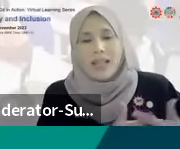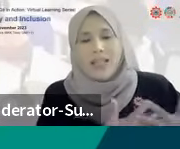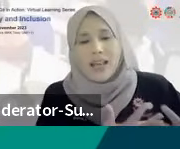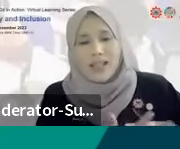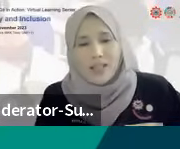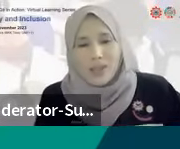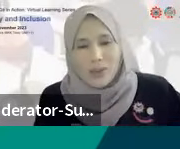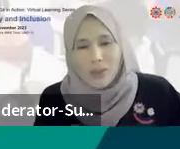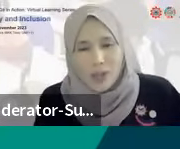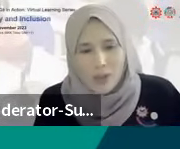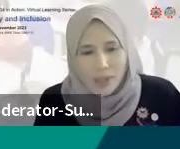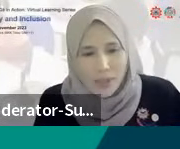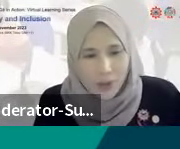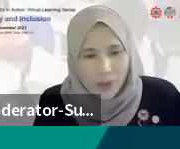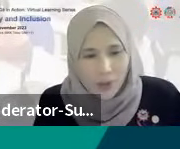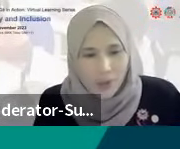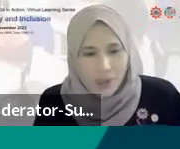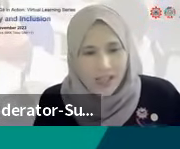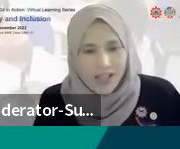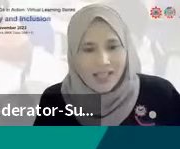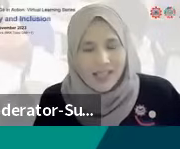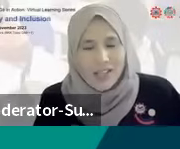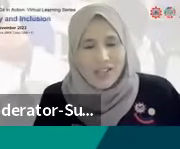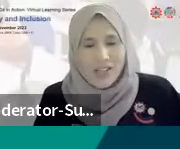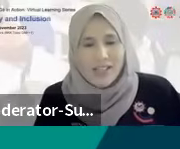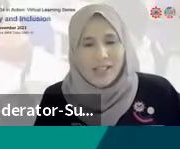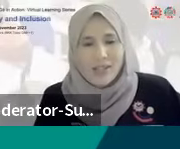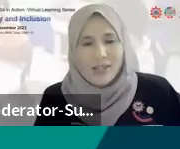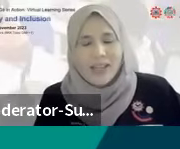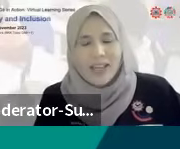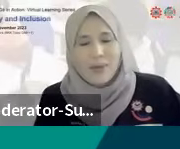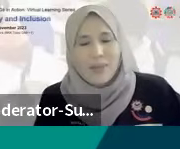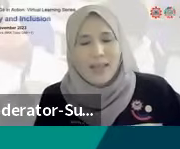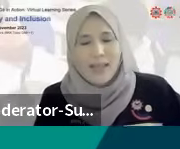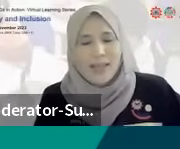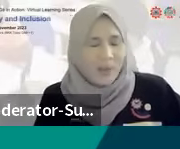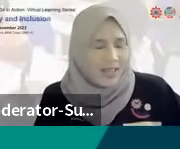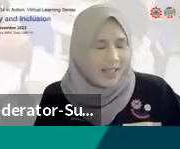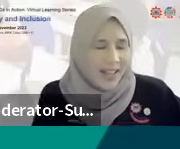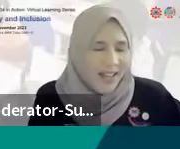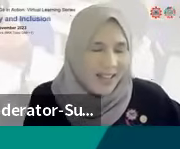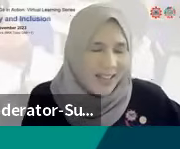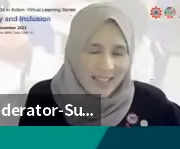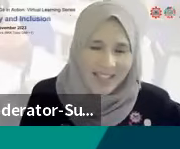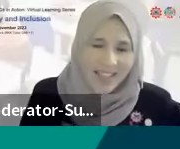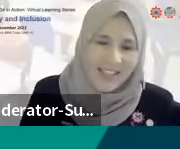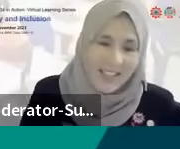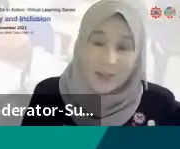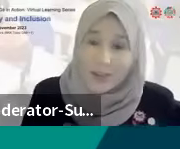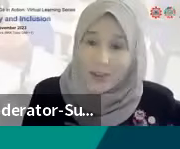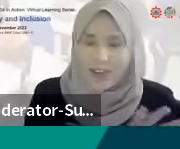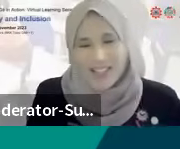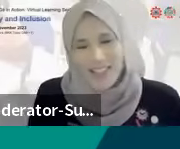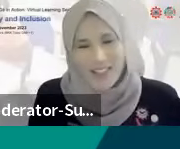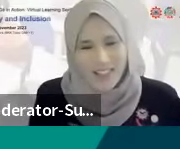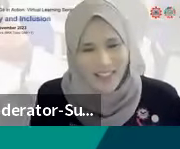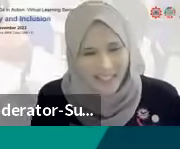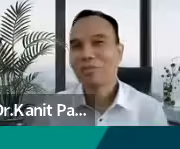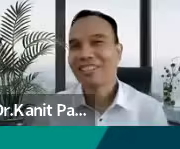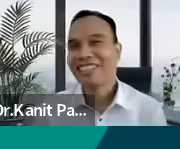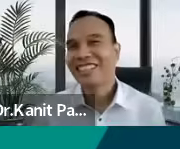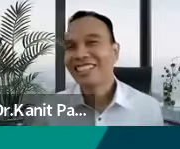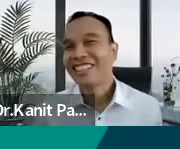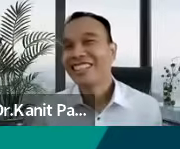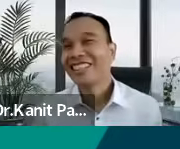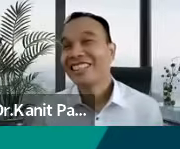valuable insights into inclusive education and its challenges. Dr. Kanit Pamanee, Sawadika, the stage and the floor is yours.